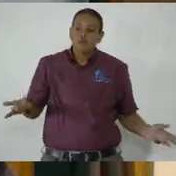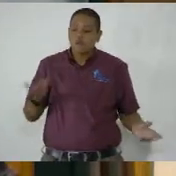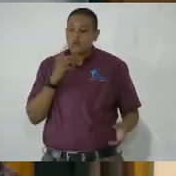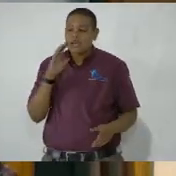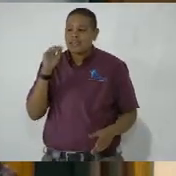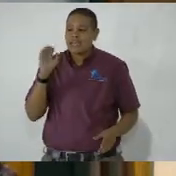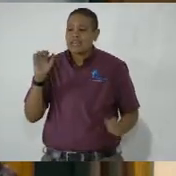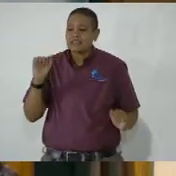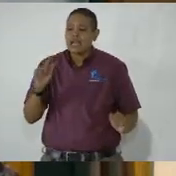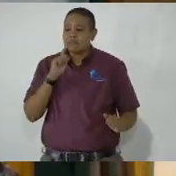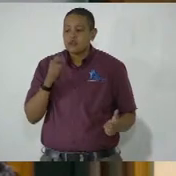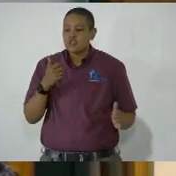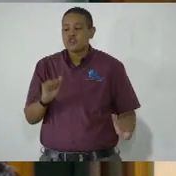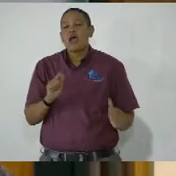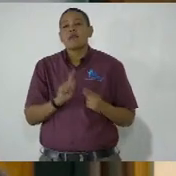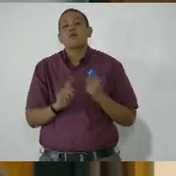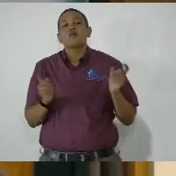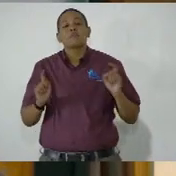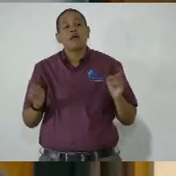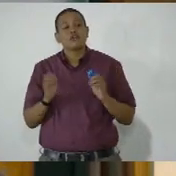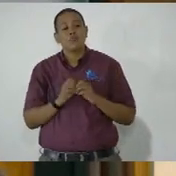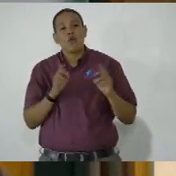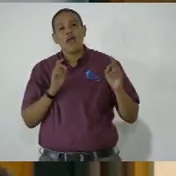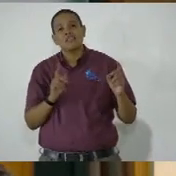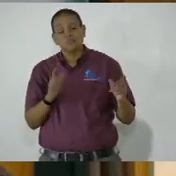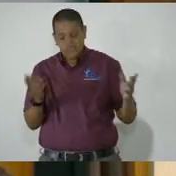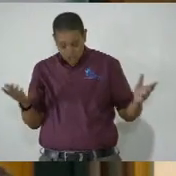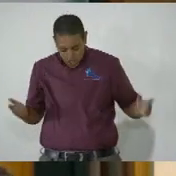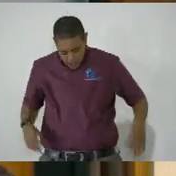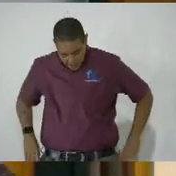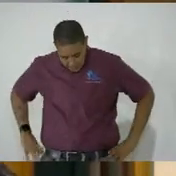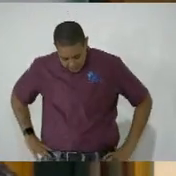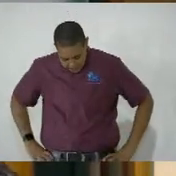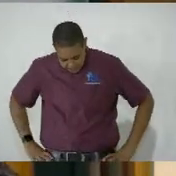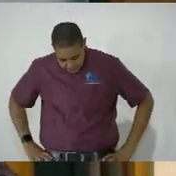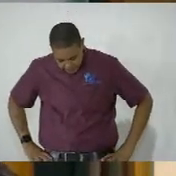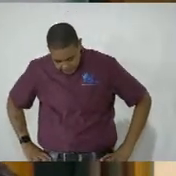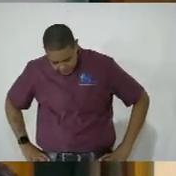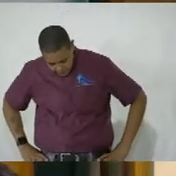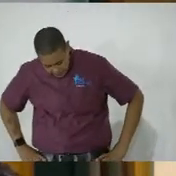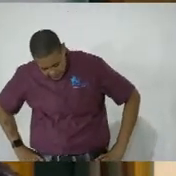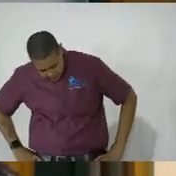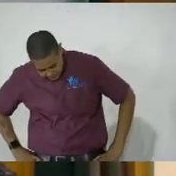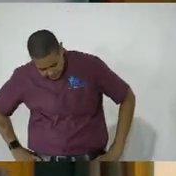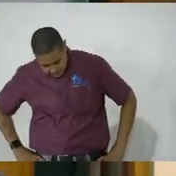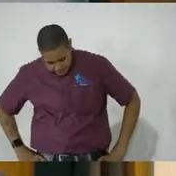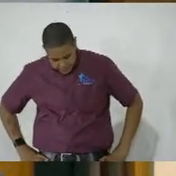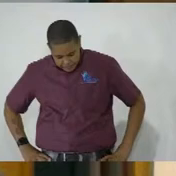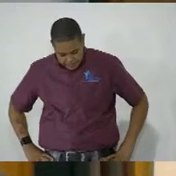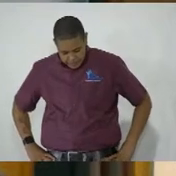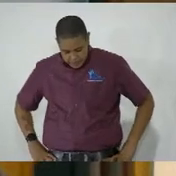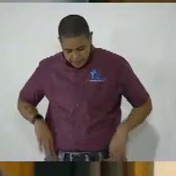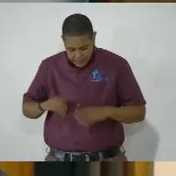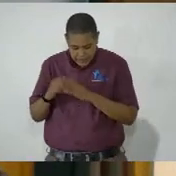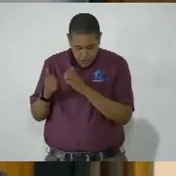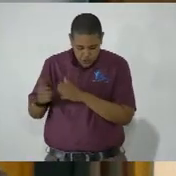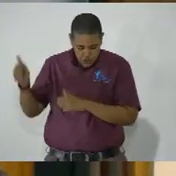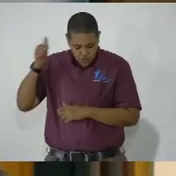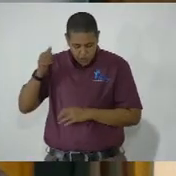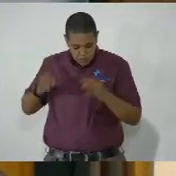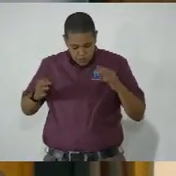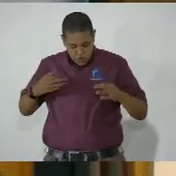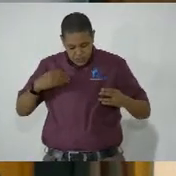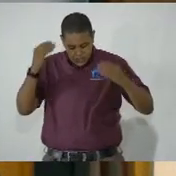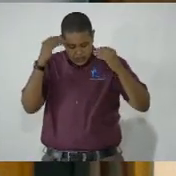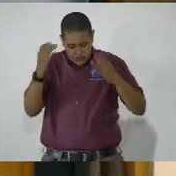cases can be tried and dealt with more expeditiously. But, Madam Speaker, in the Supreme Court, as I said, the cases are now being